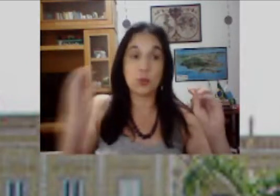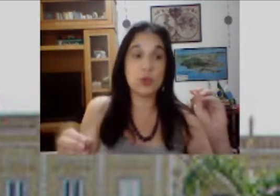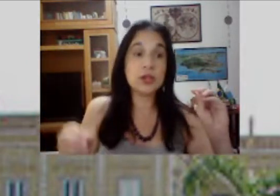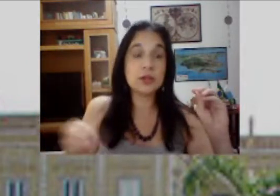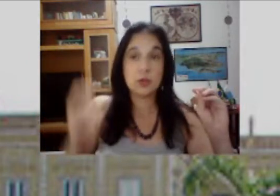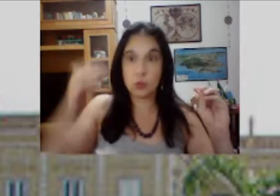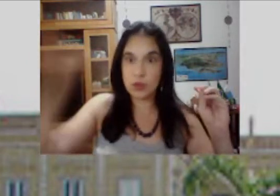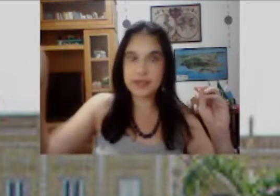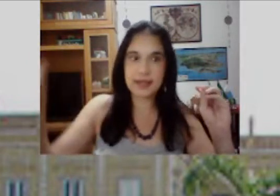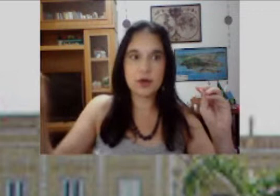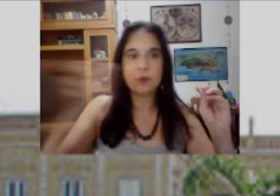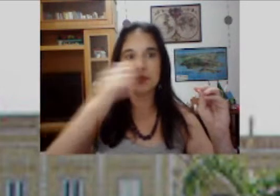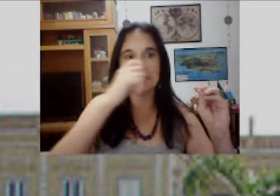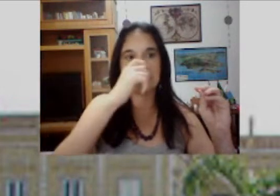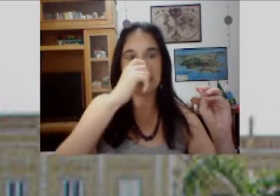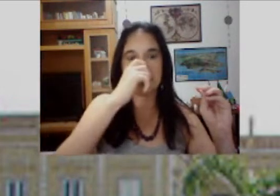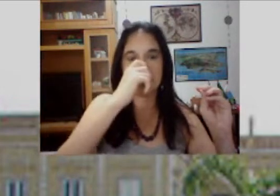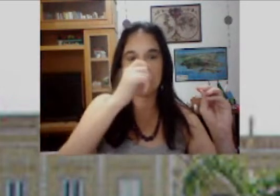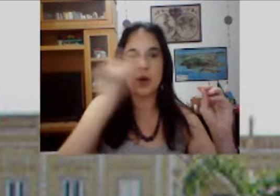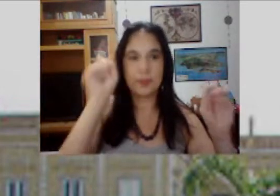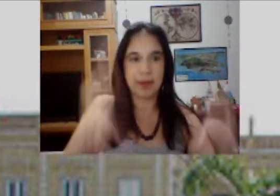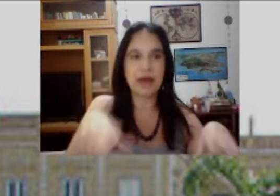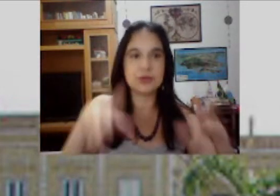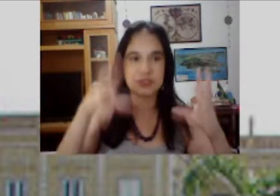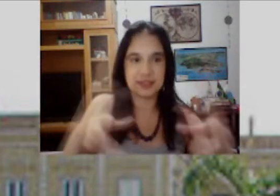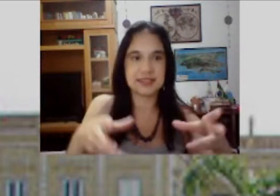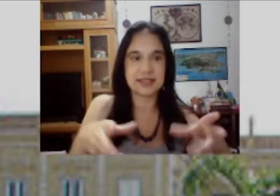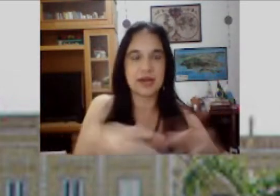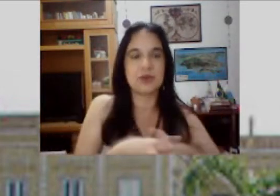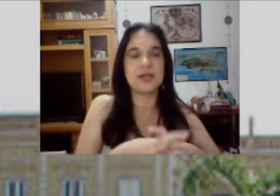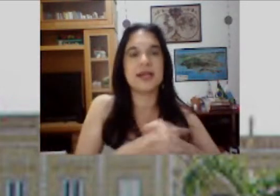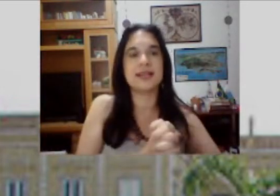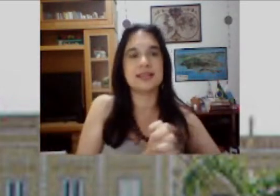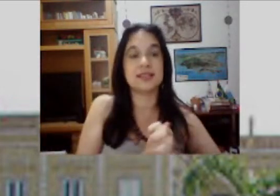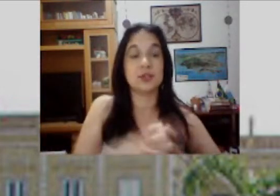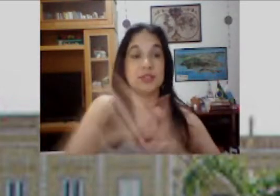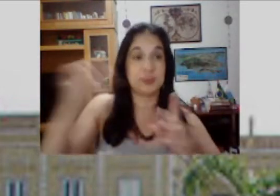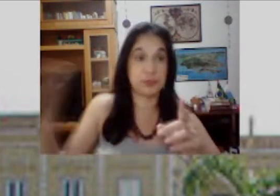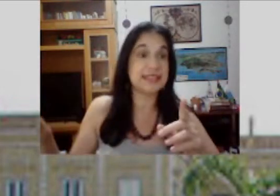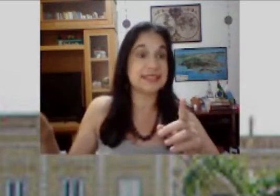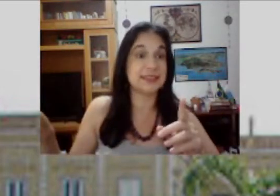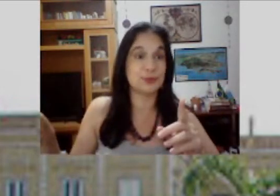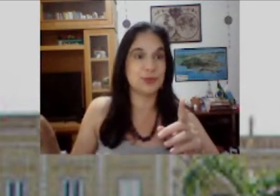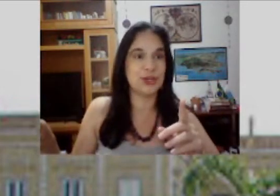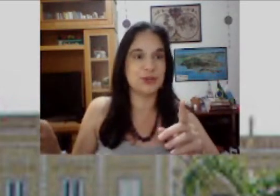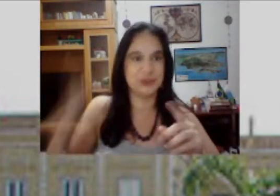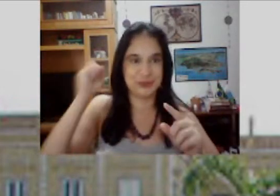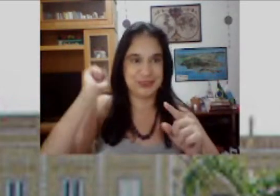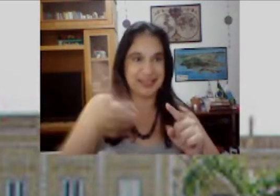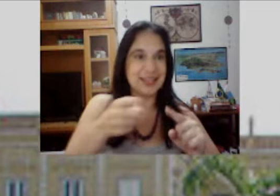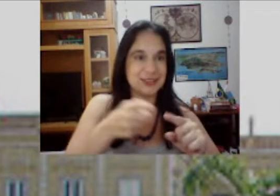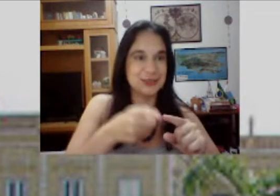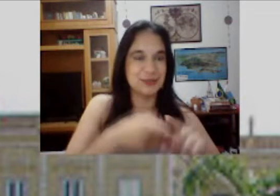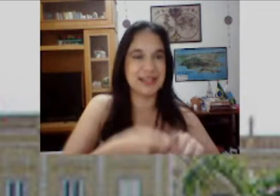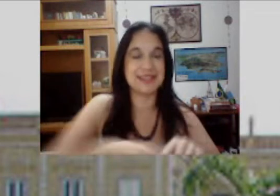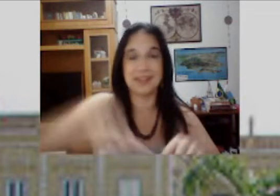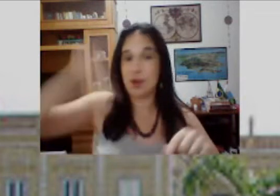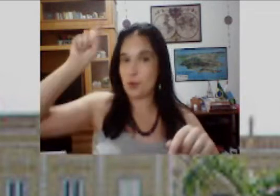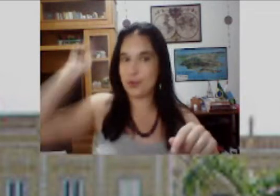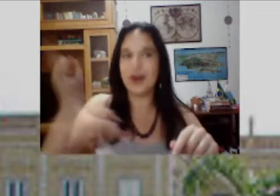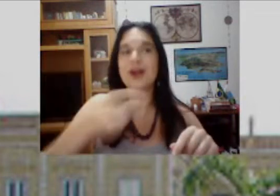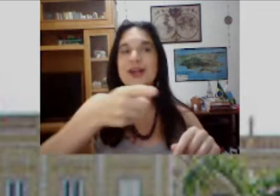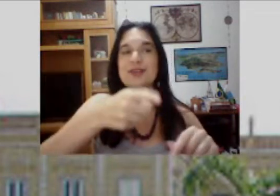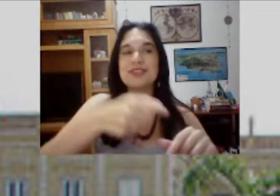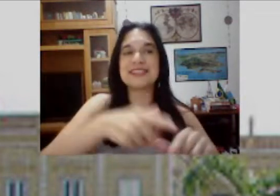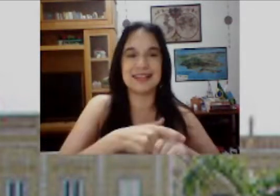I will one day, hopefully, make a video about this area in the series Places in Rio. So stay tuned, because